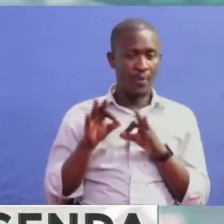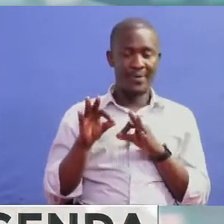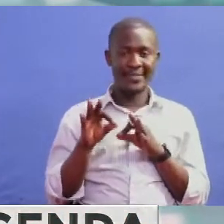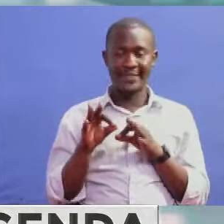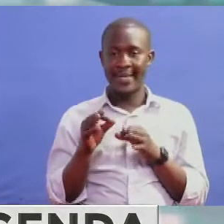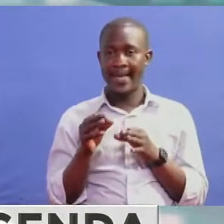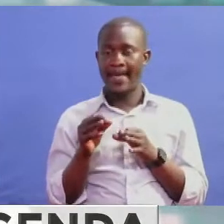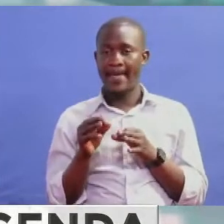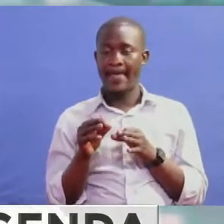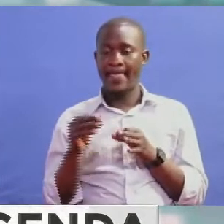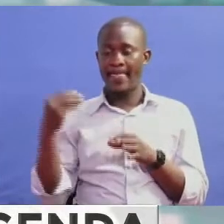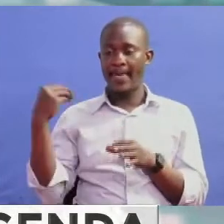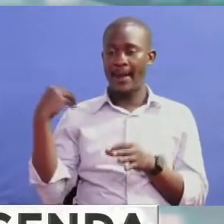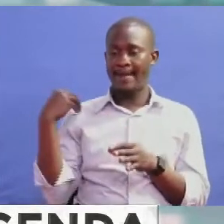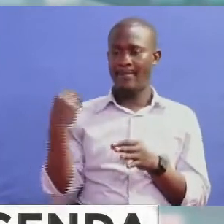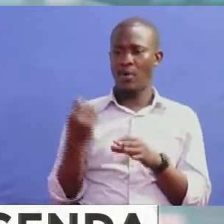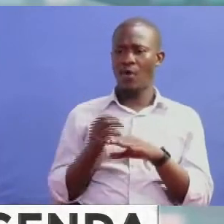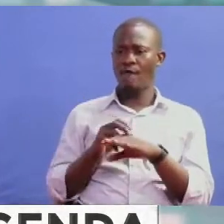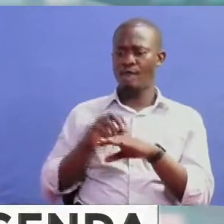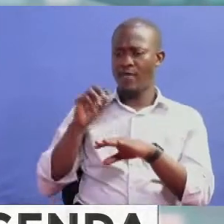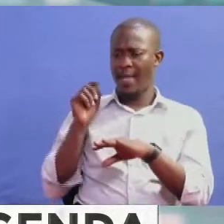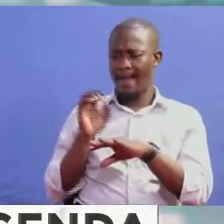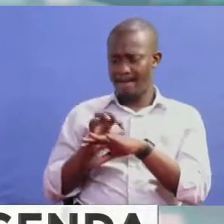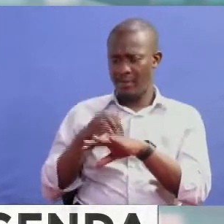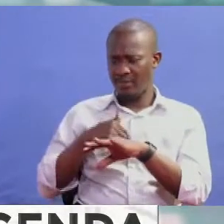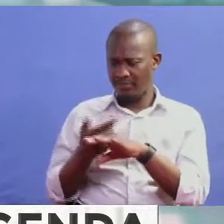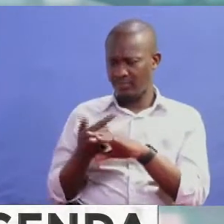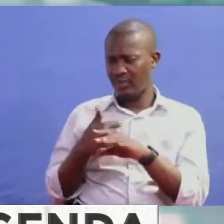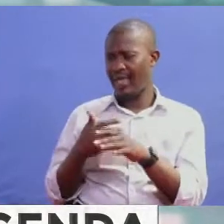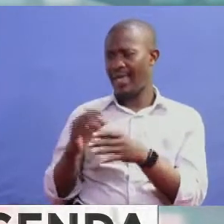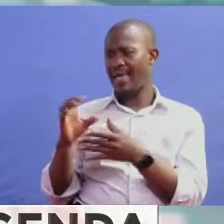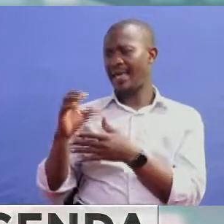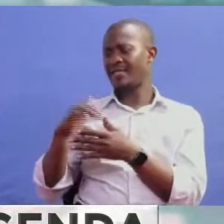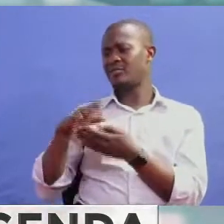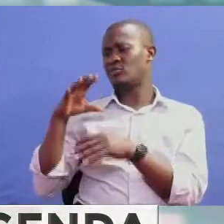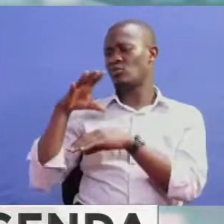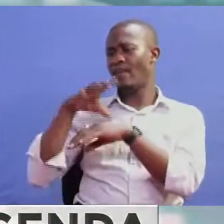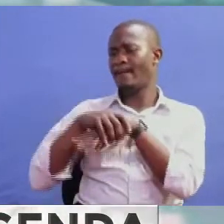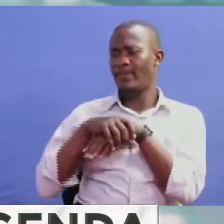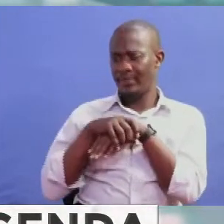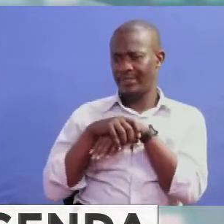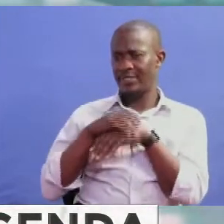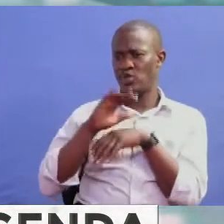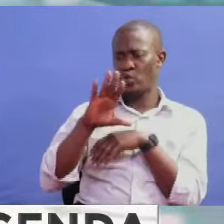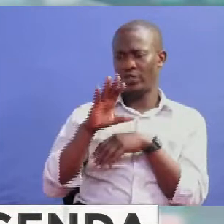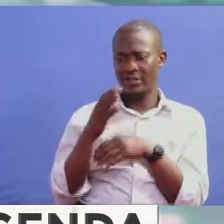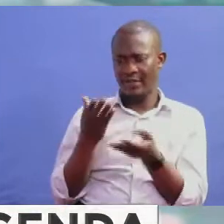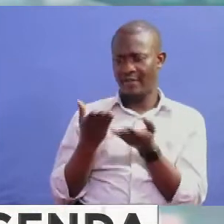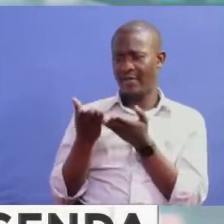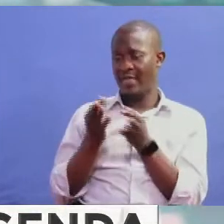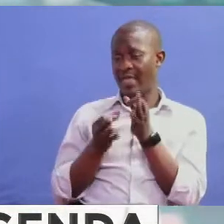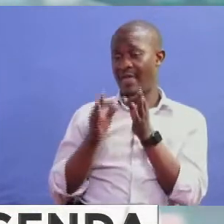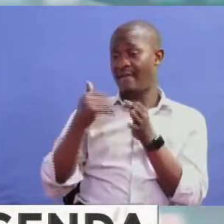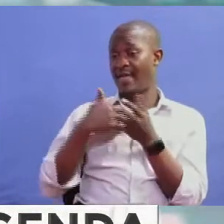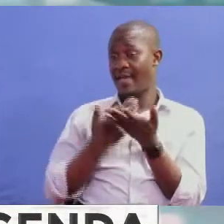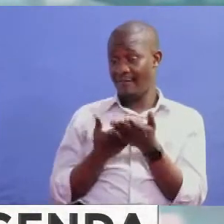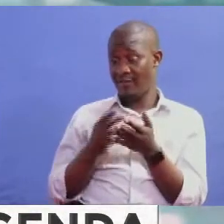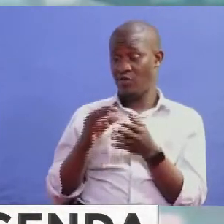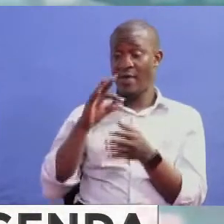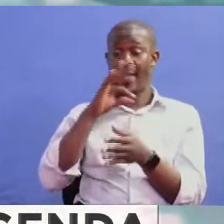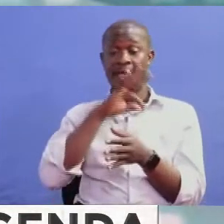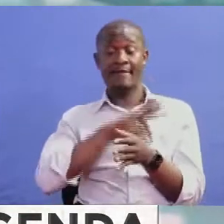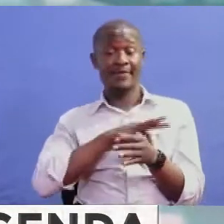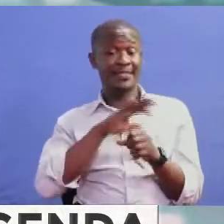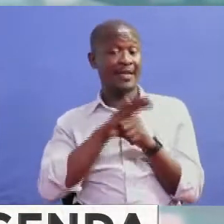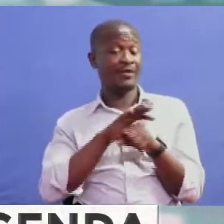of input a customer has to put in for them to access your services. If I have to invest a lot of time, a lot